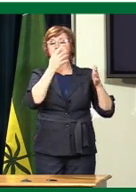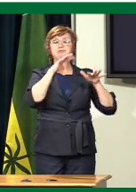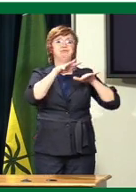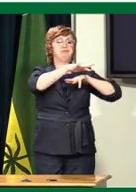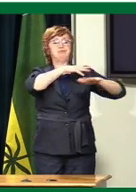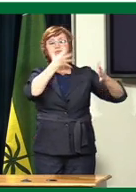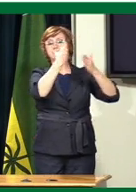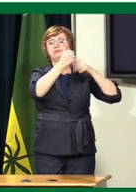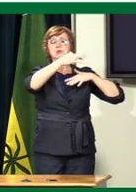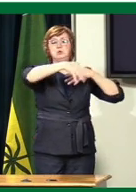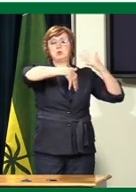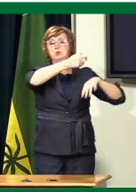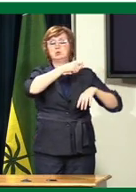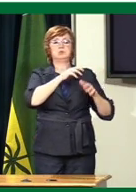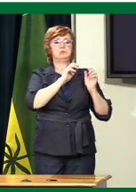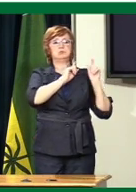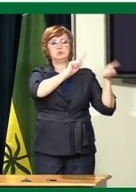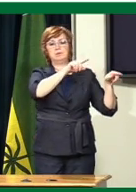much?